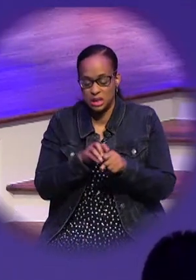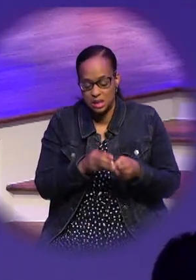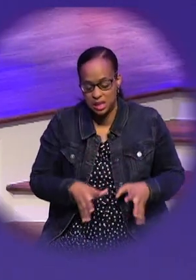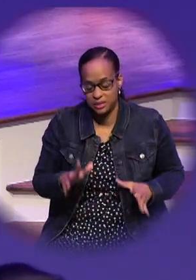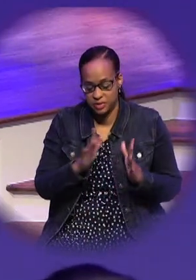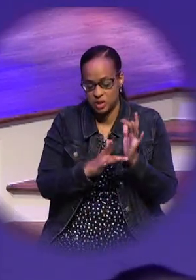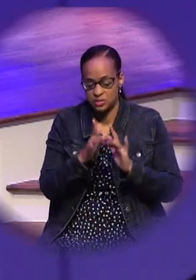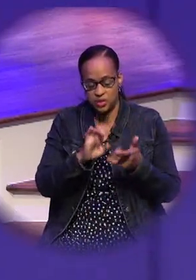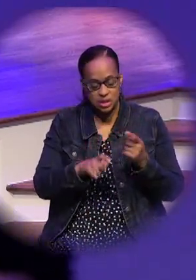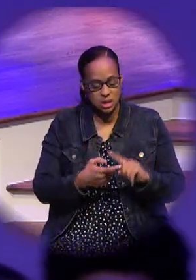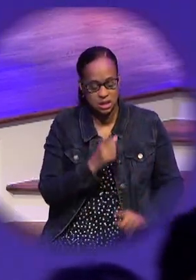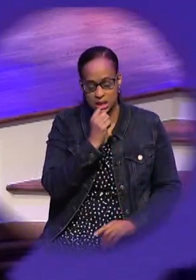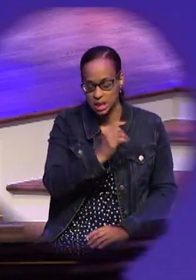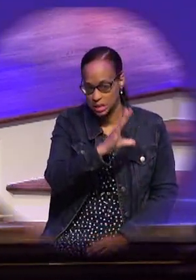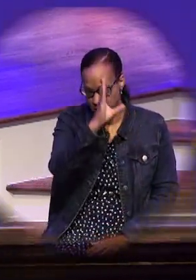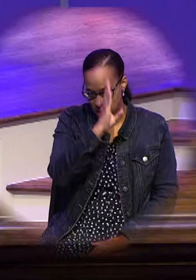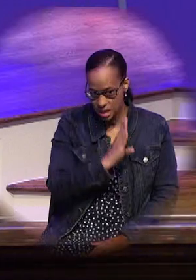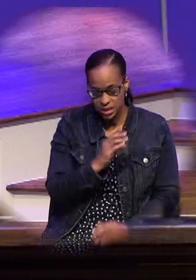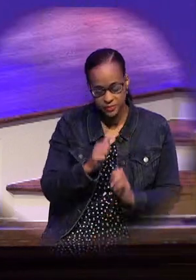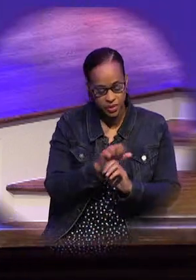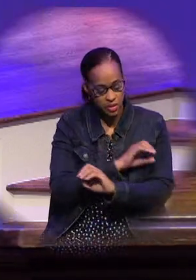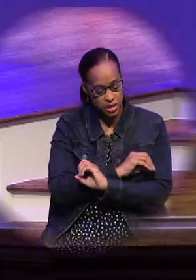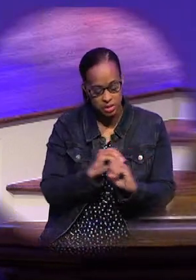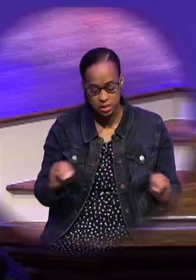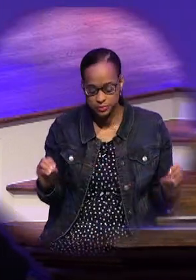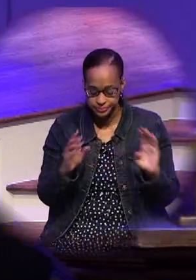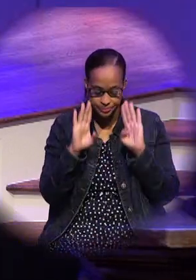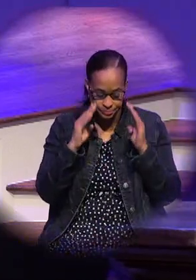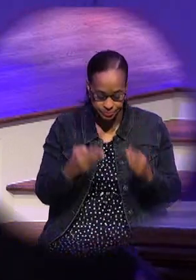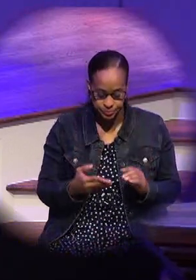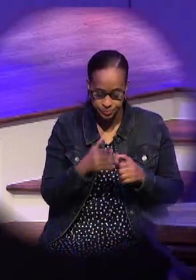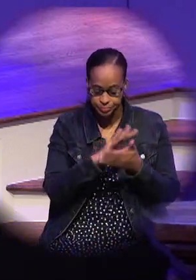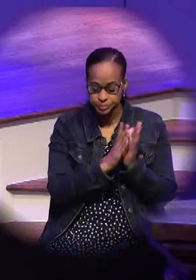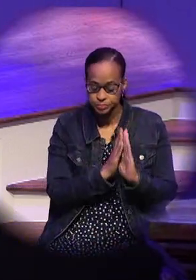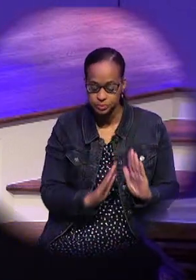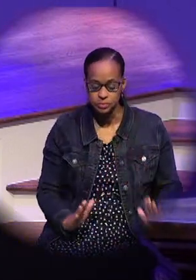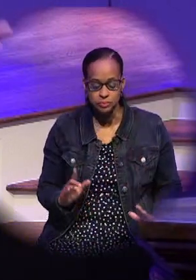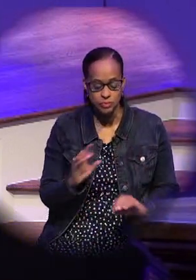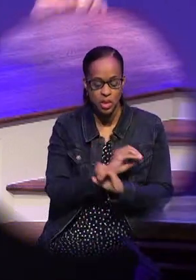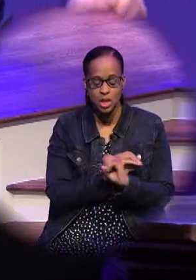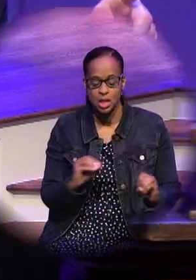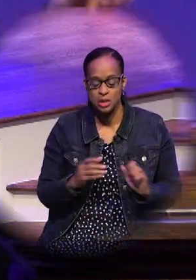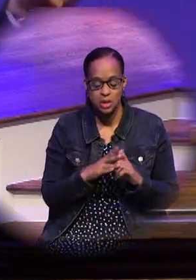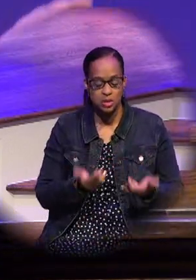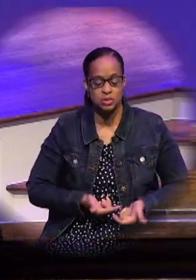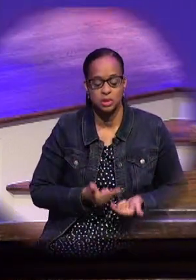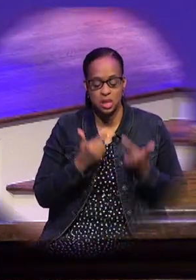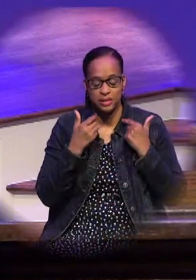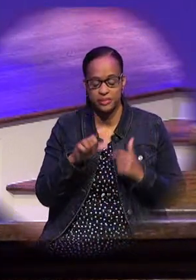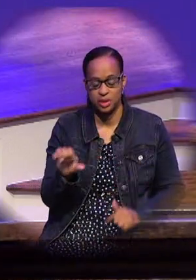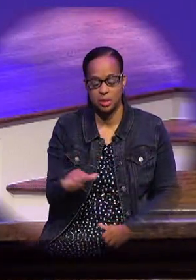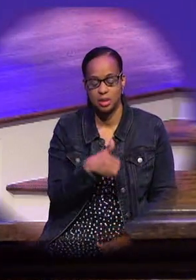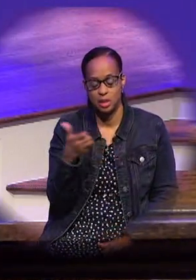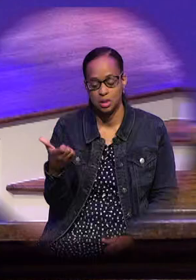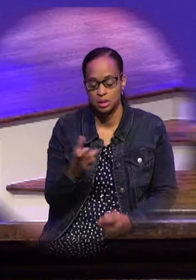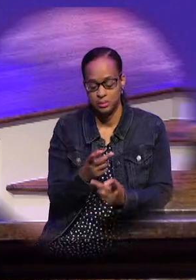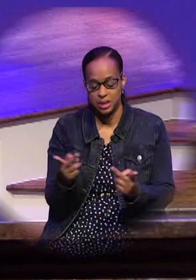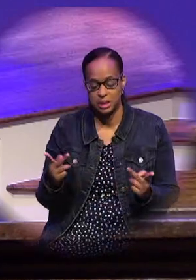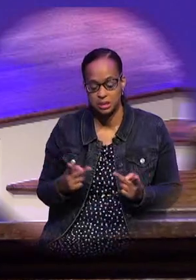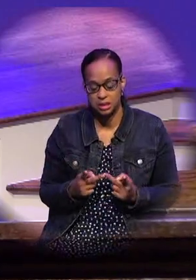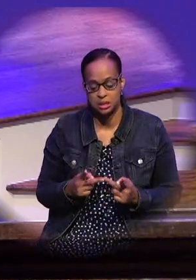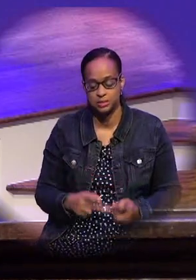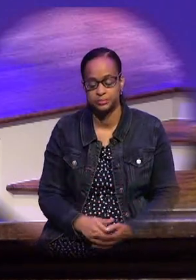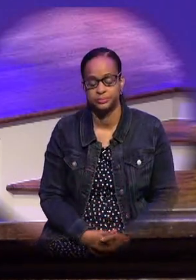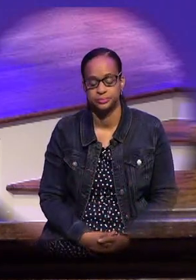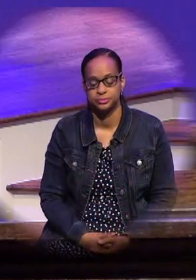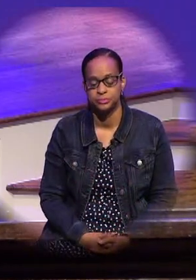is not God. For there is no hope, there is no peace, there is no life in any other place but